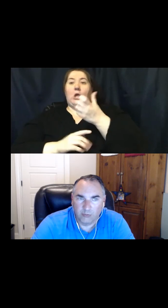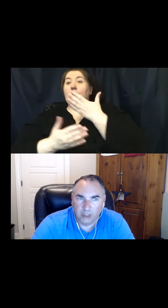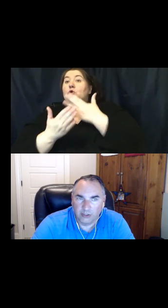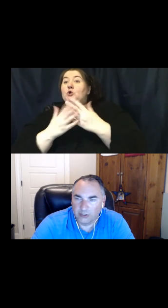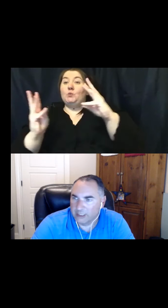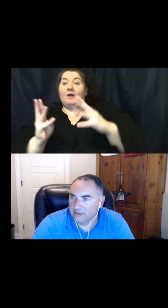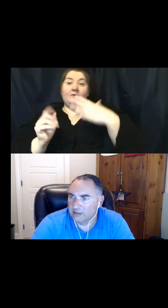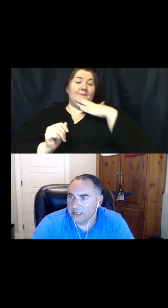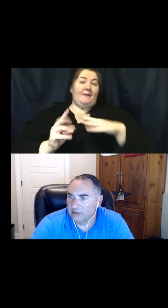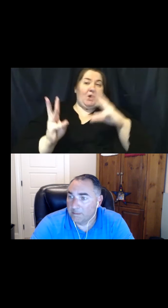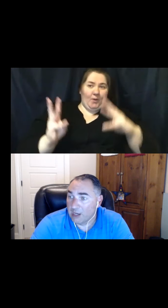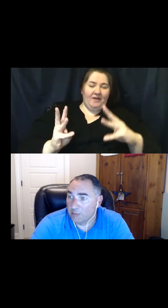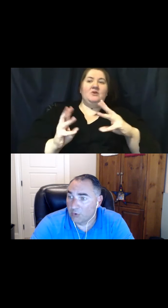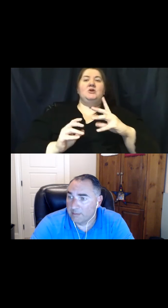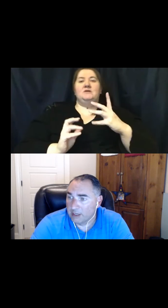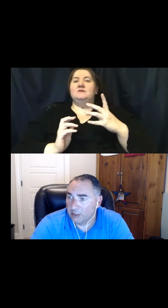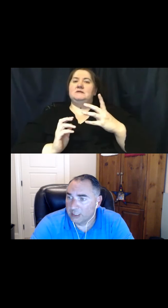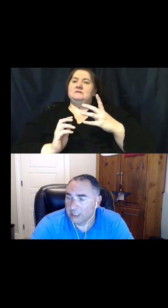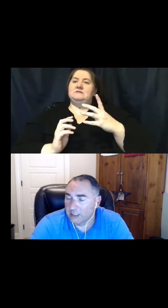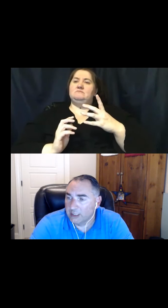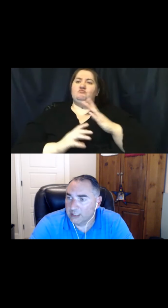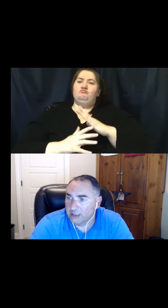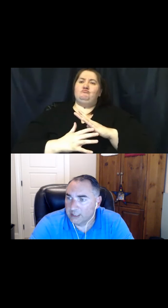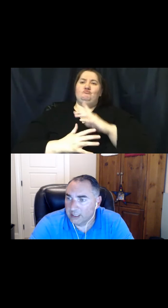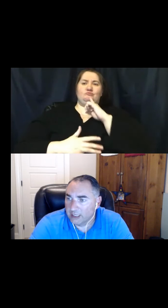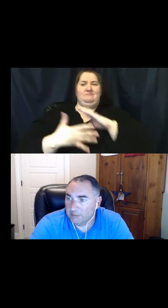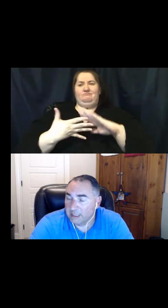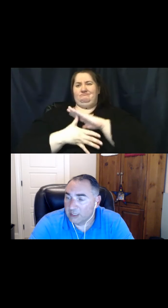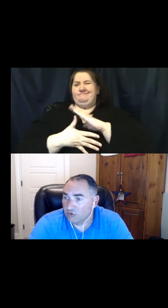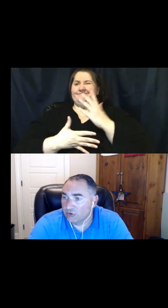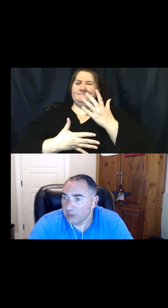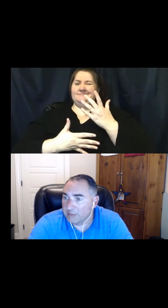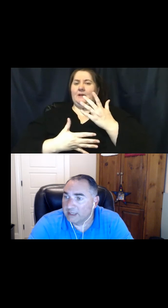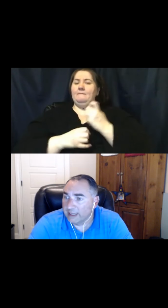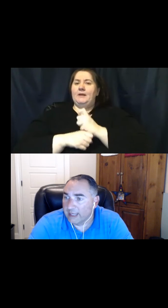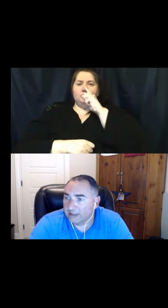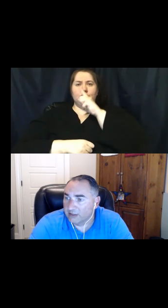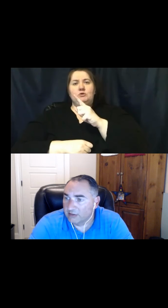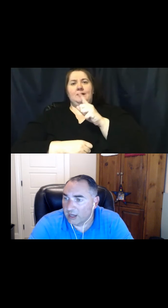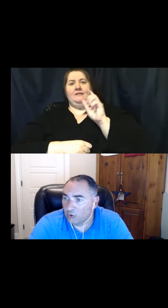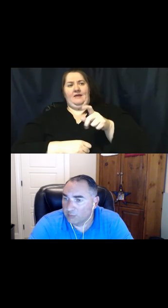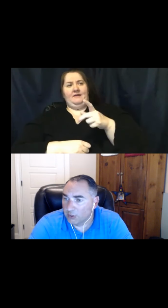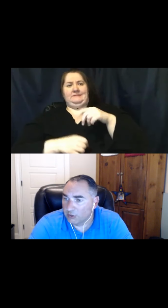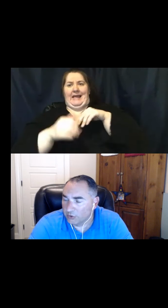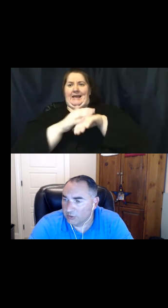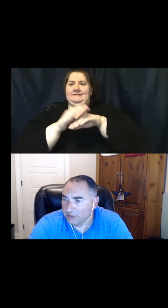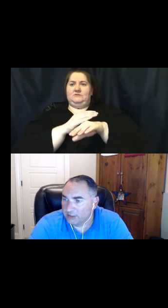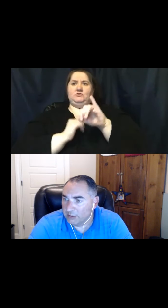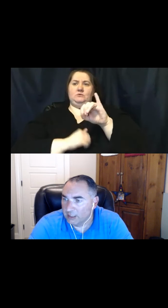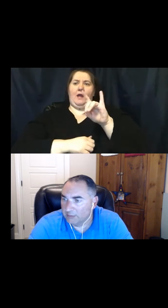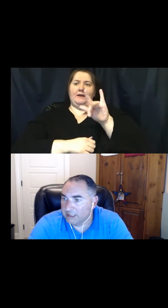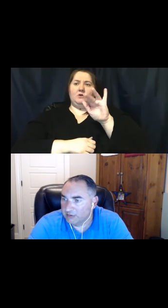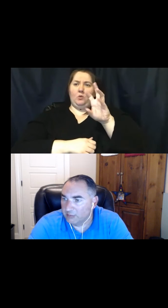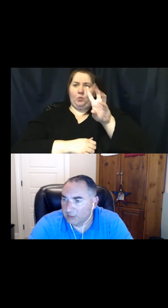or bad weather. It's about primarily the making sure that we maintain access to Idlewood Park during the